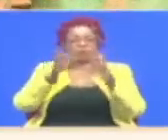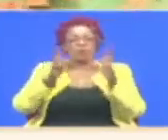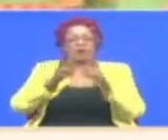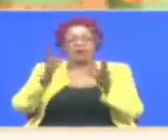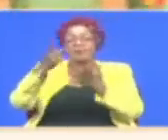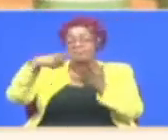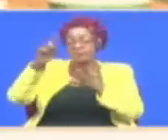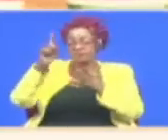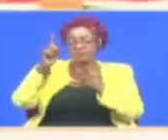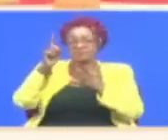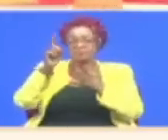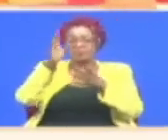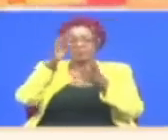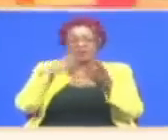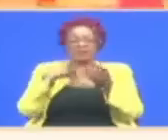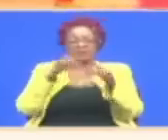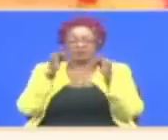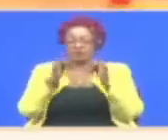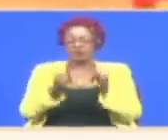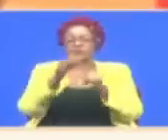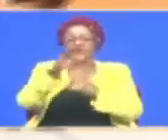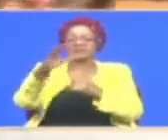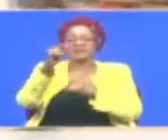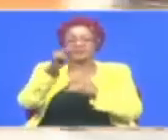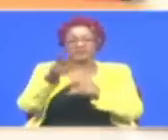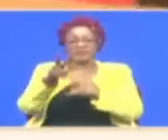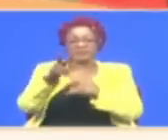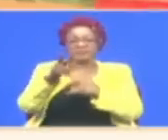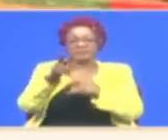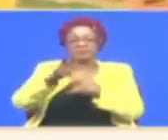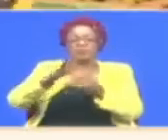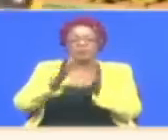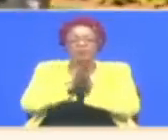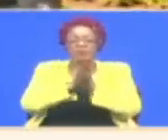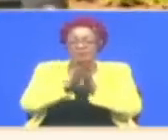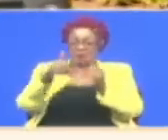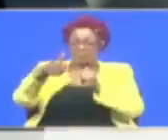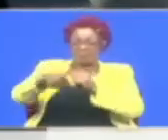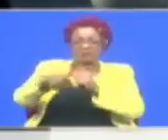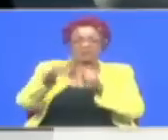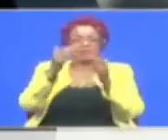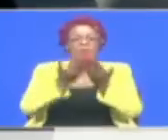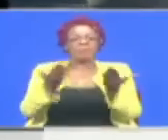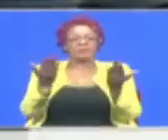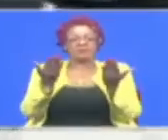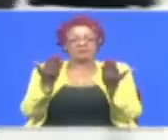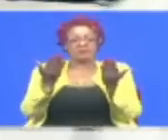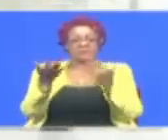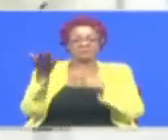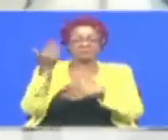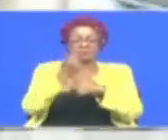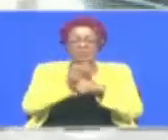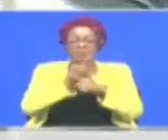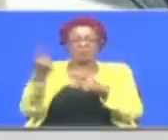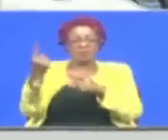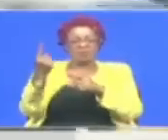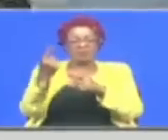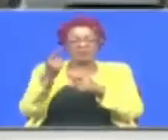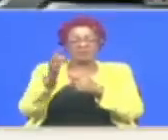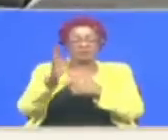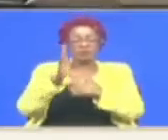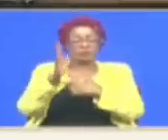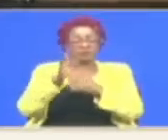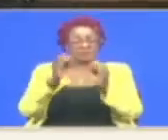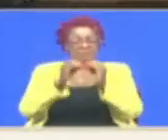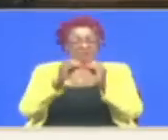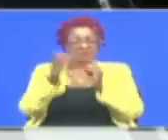the installation of the new CCTV cameras and biometrics equipment. In last week's crisis security meeting at State